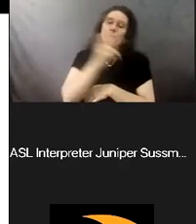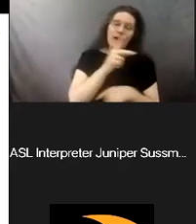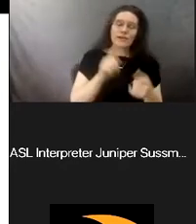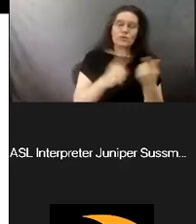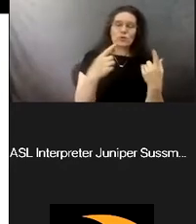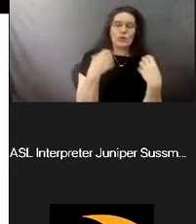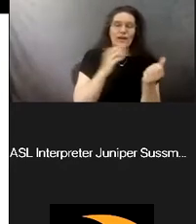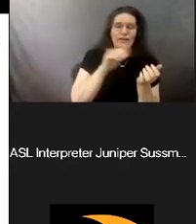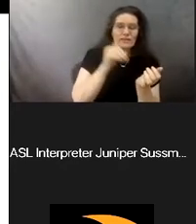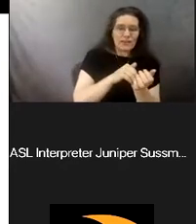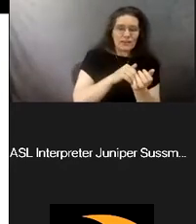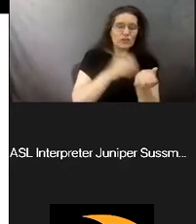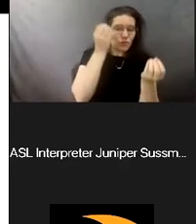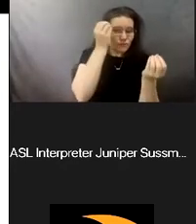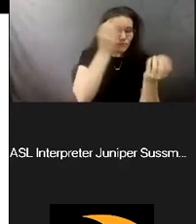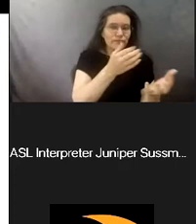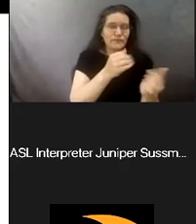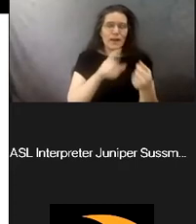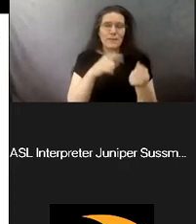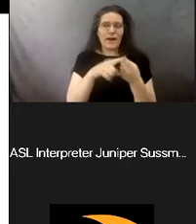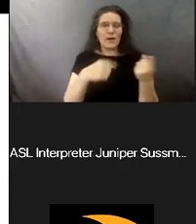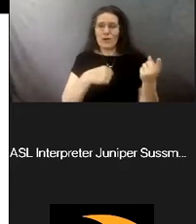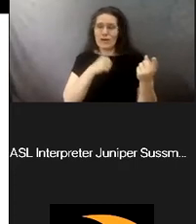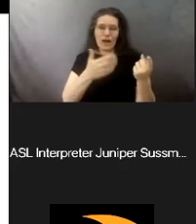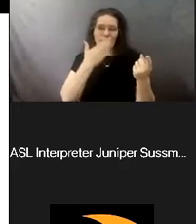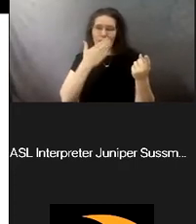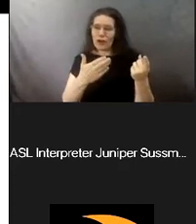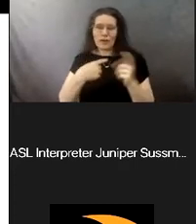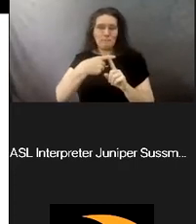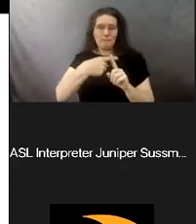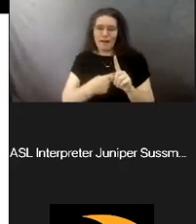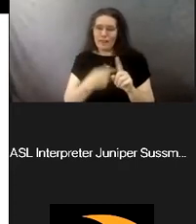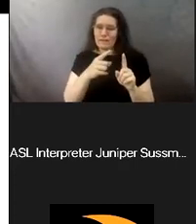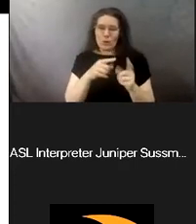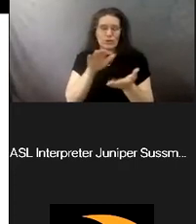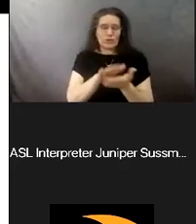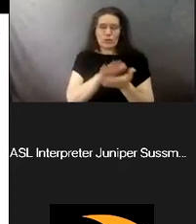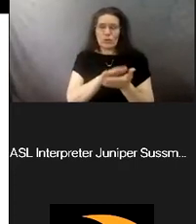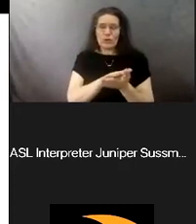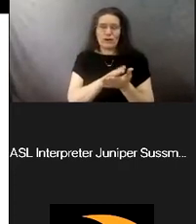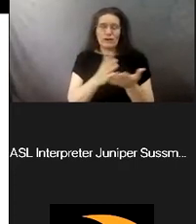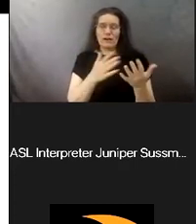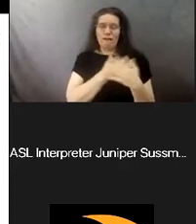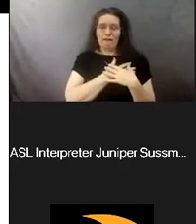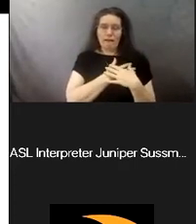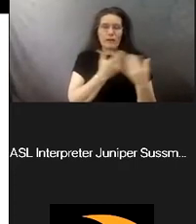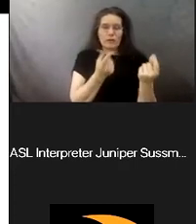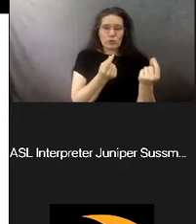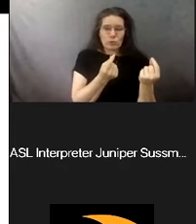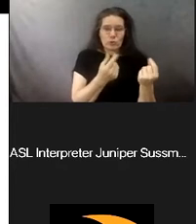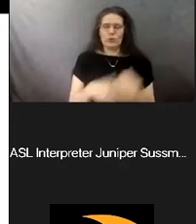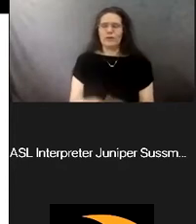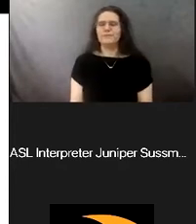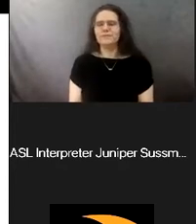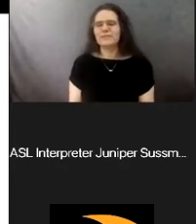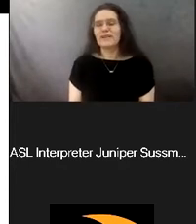school has gone. So I'm feeling for Tamara. I played soccer, and that just does not sound fun. Gina,